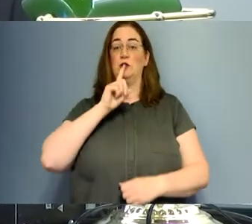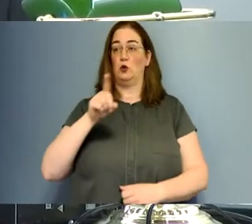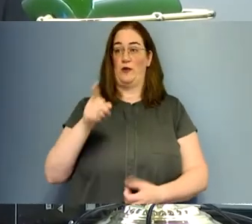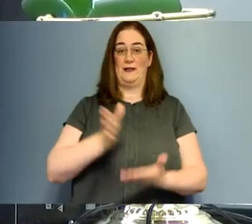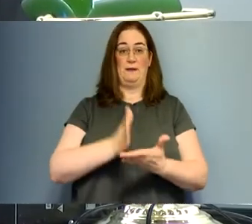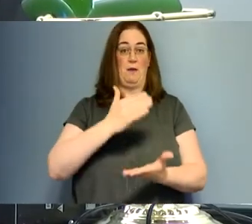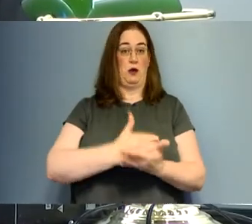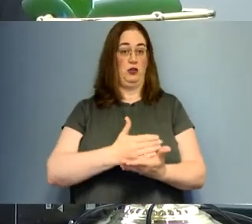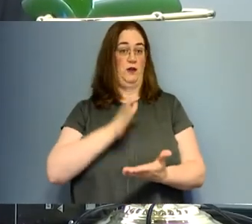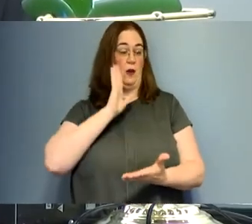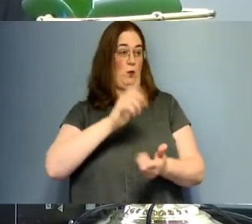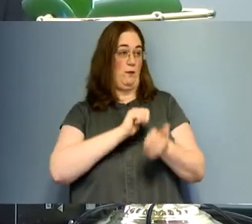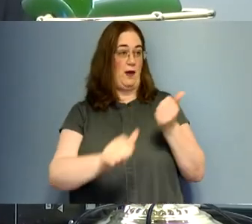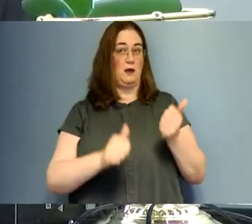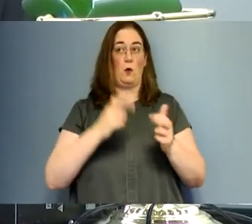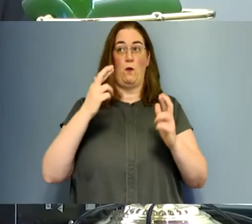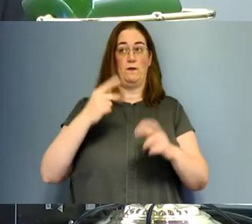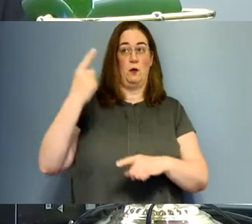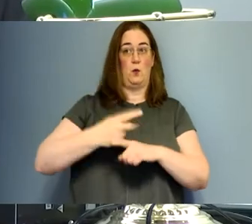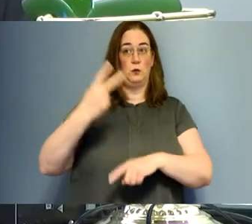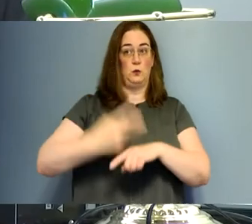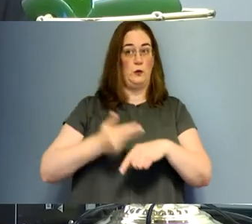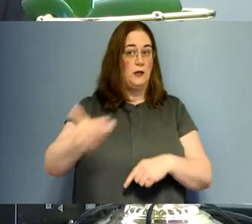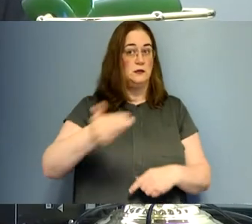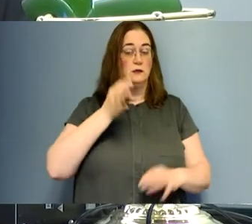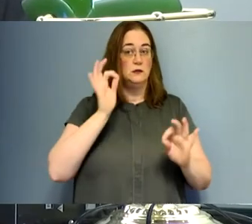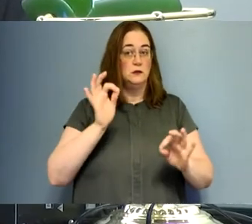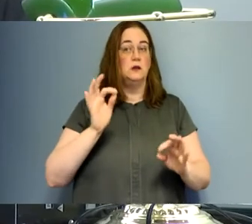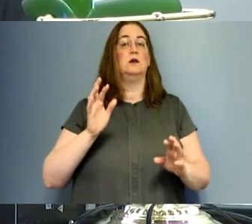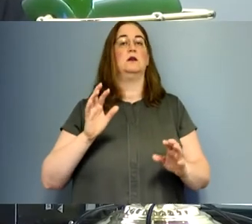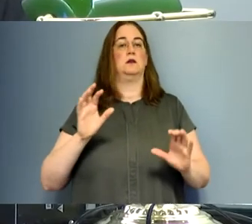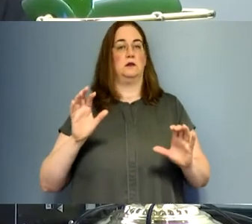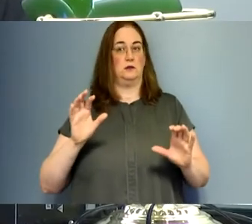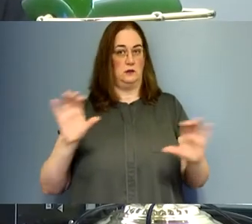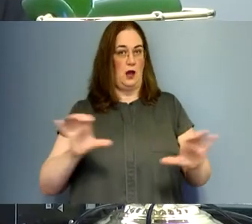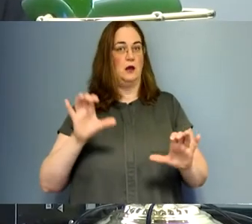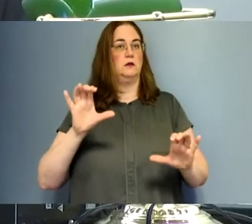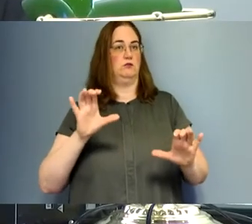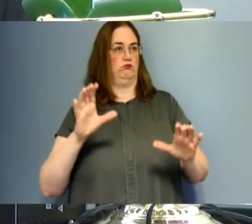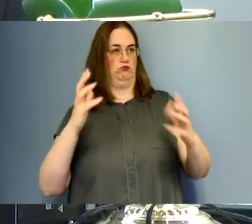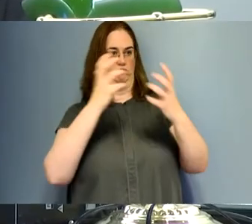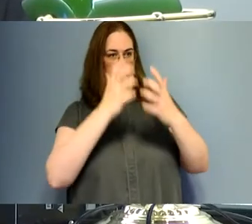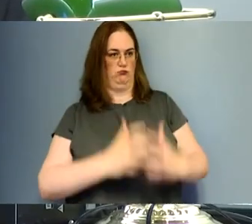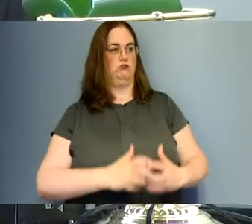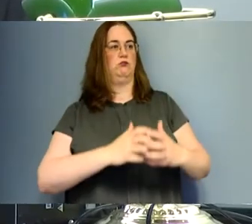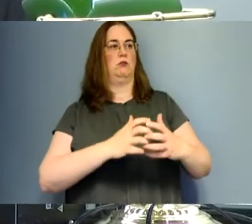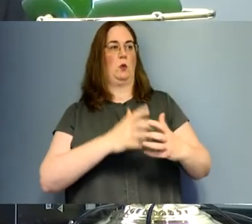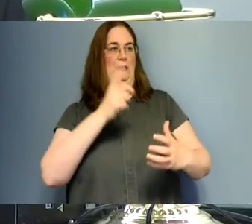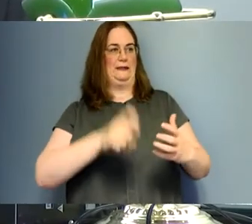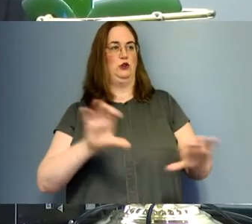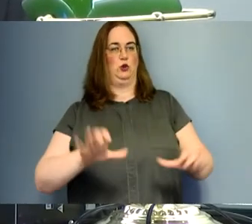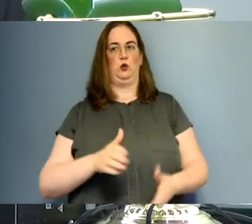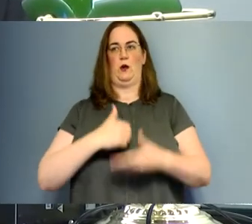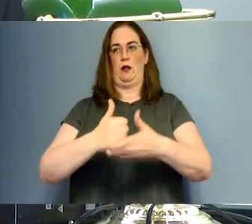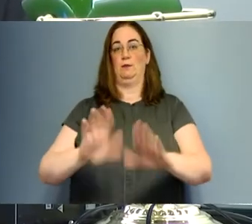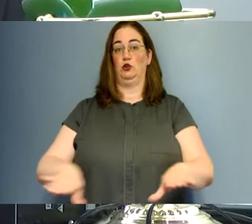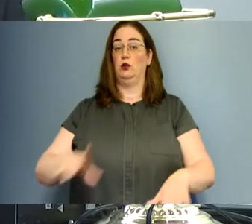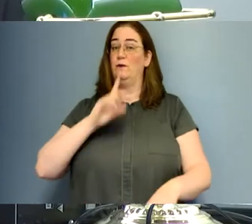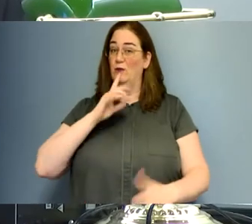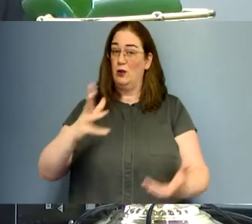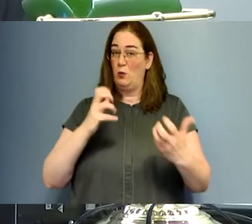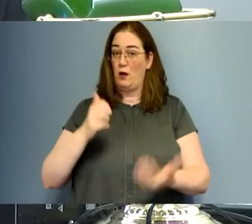that is passed, hopefully the next day or two, does what it needs to do to help children. If you really want to help